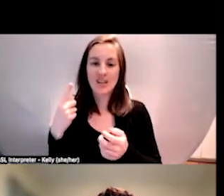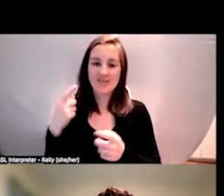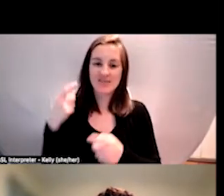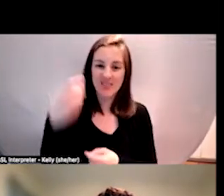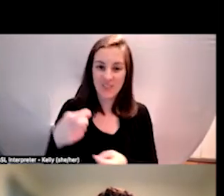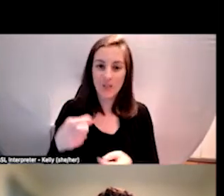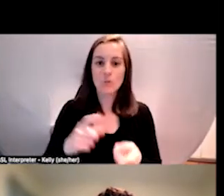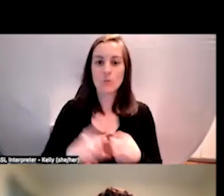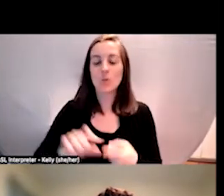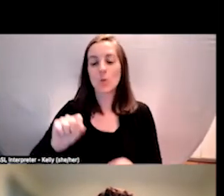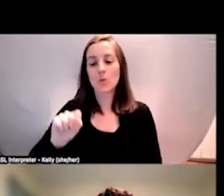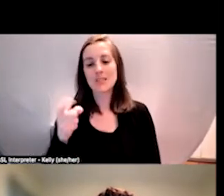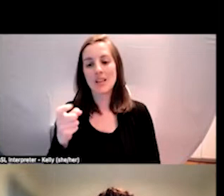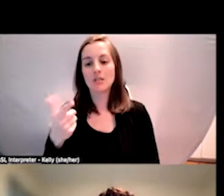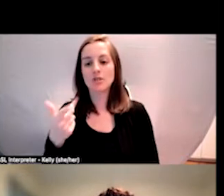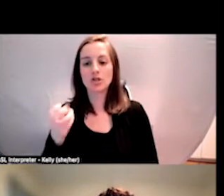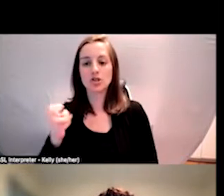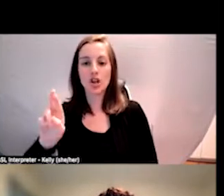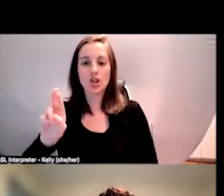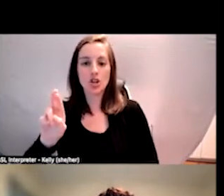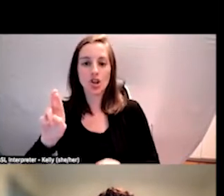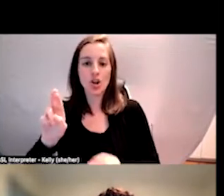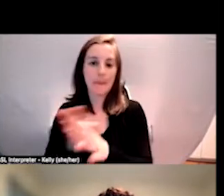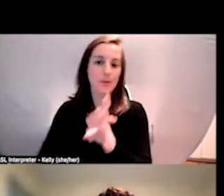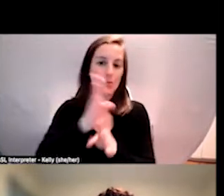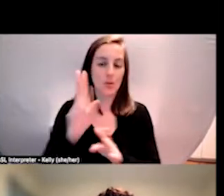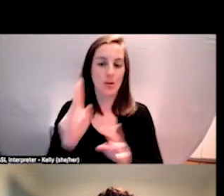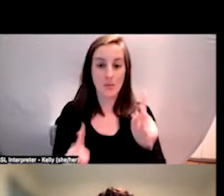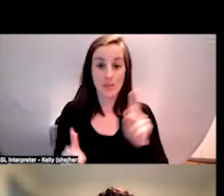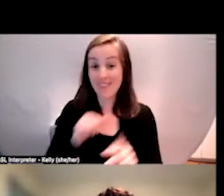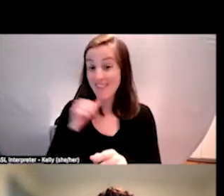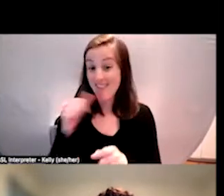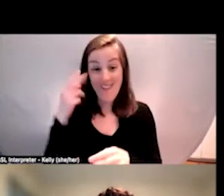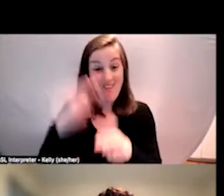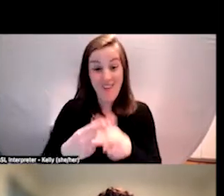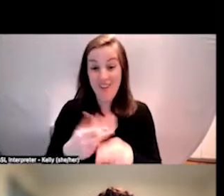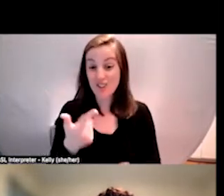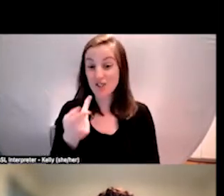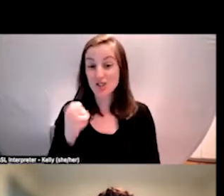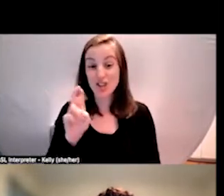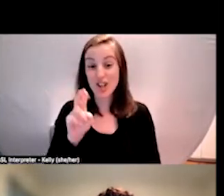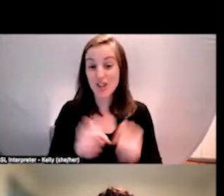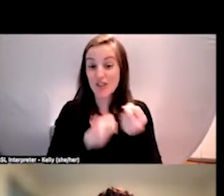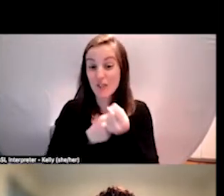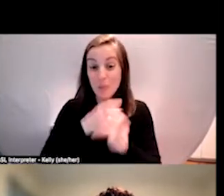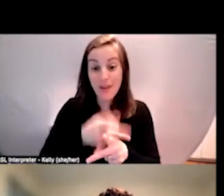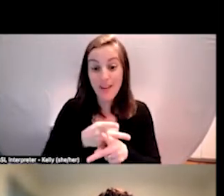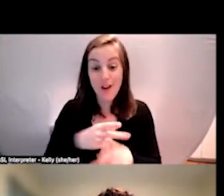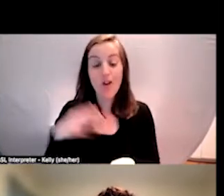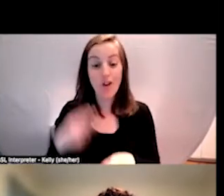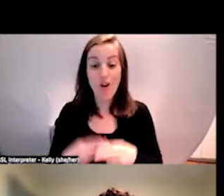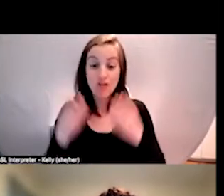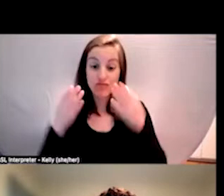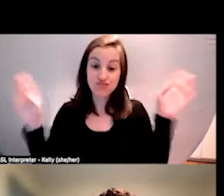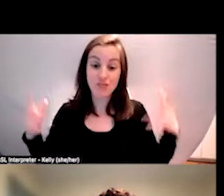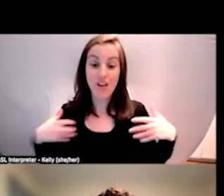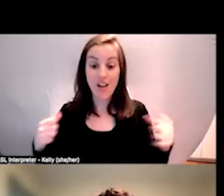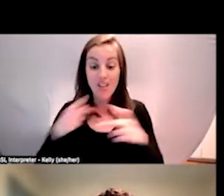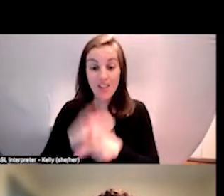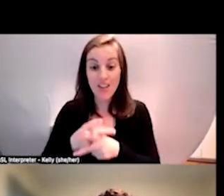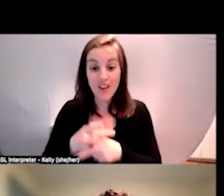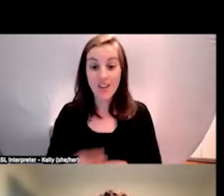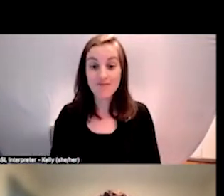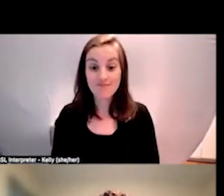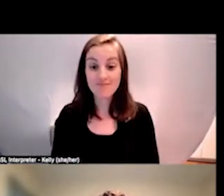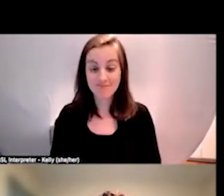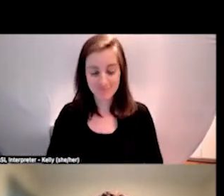majority folks. And it's not called gender affirming care, it's called healthcare. So I start from a place of